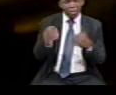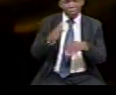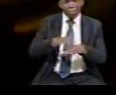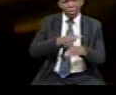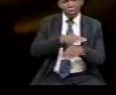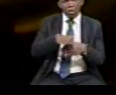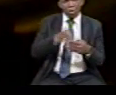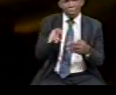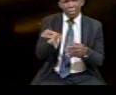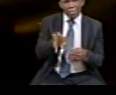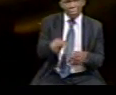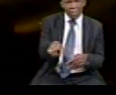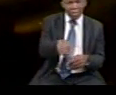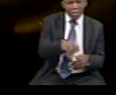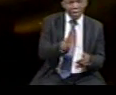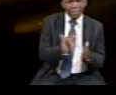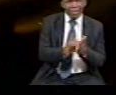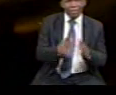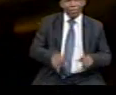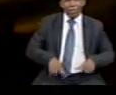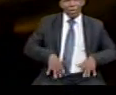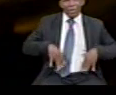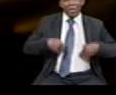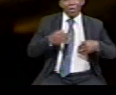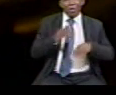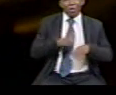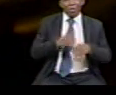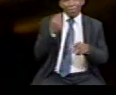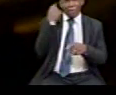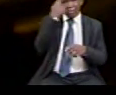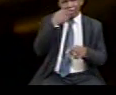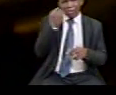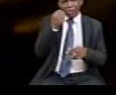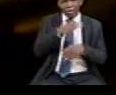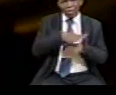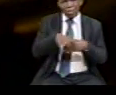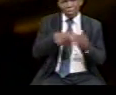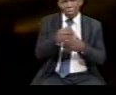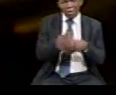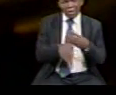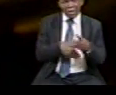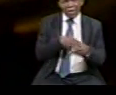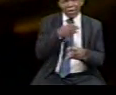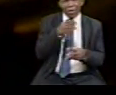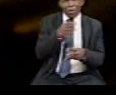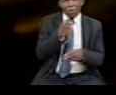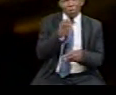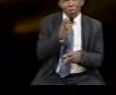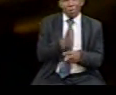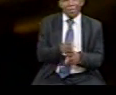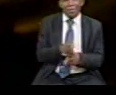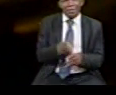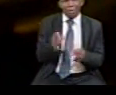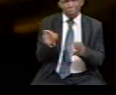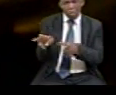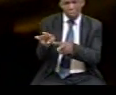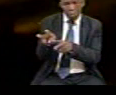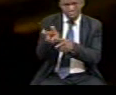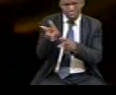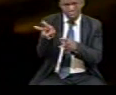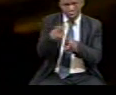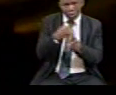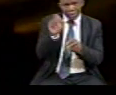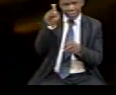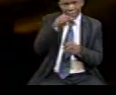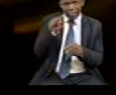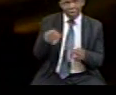dwell on the face of the whole earth. Watch ye therefore, and pray always, that ye may